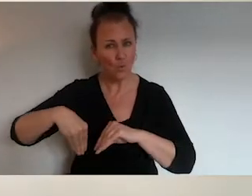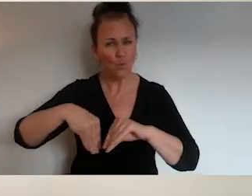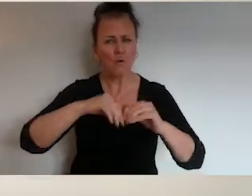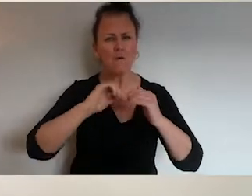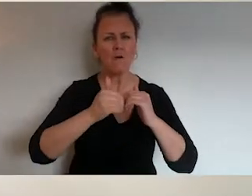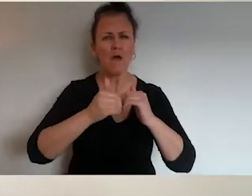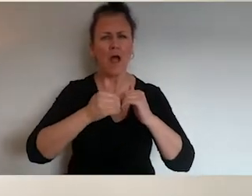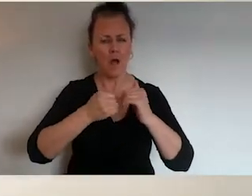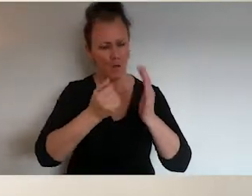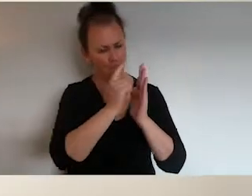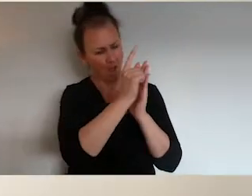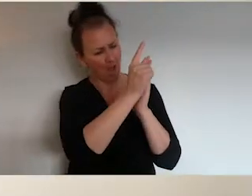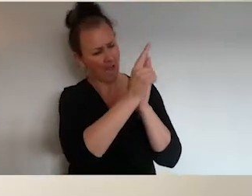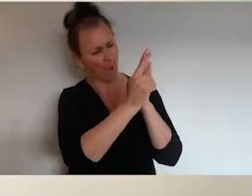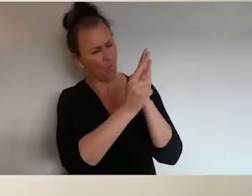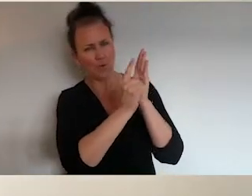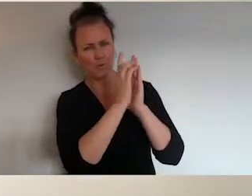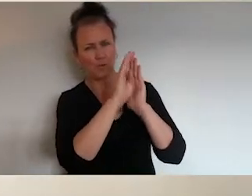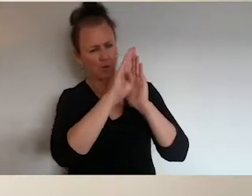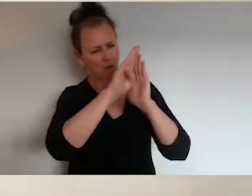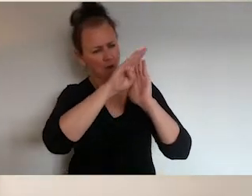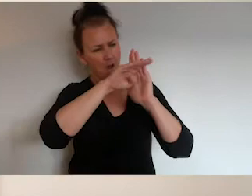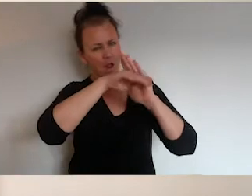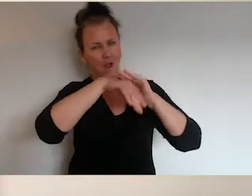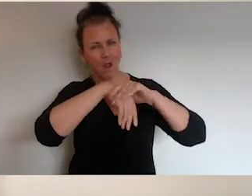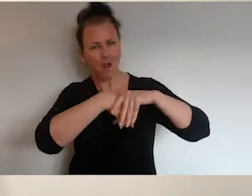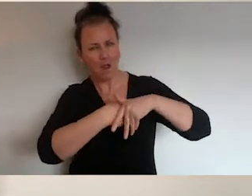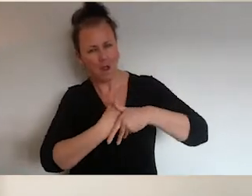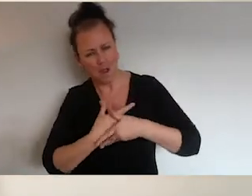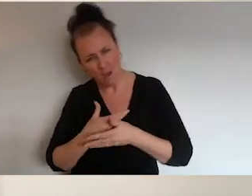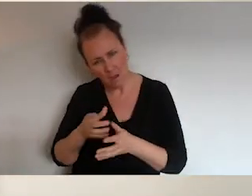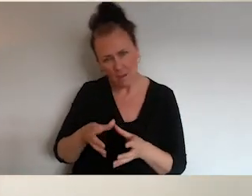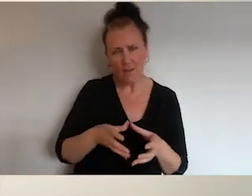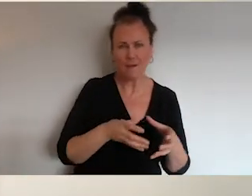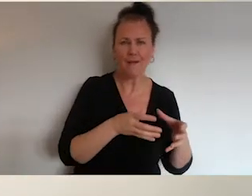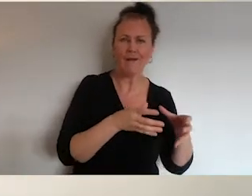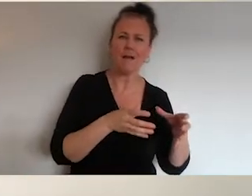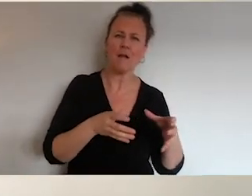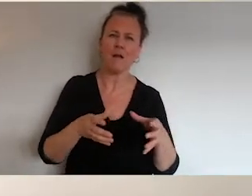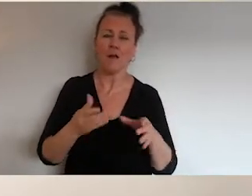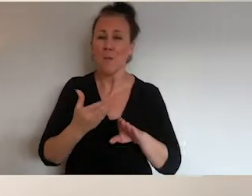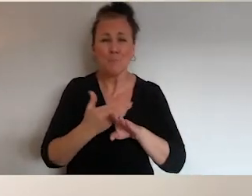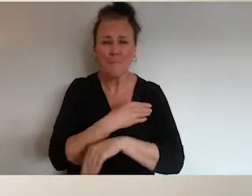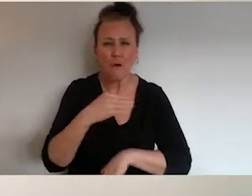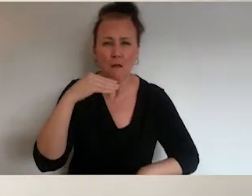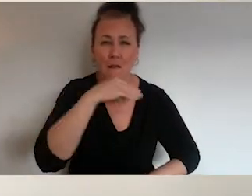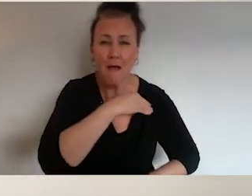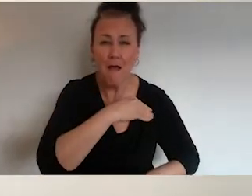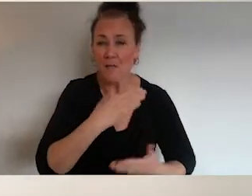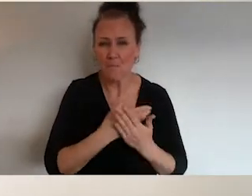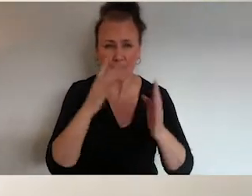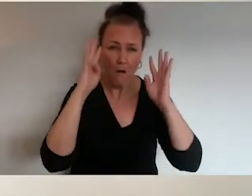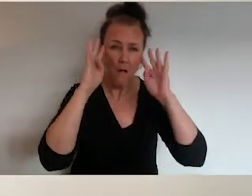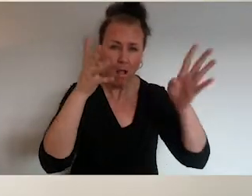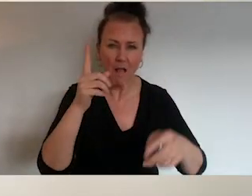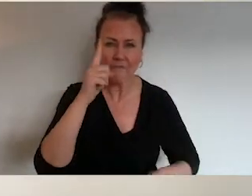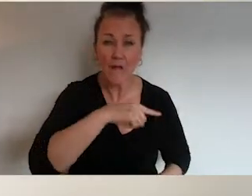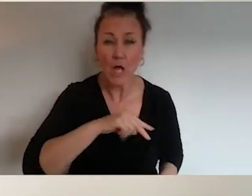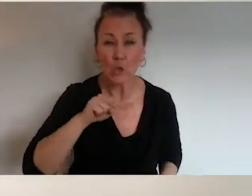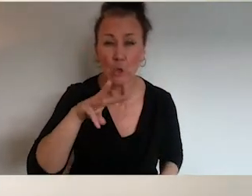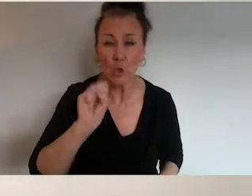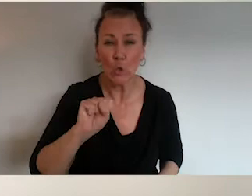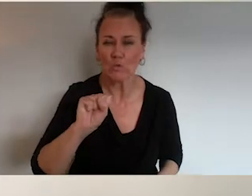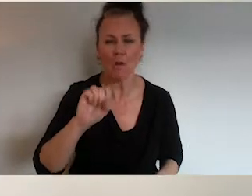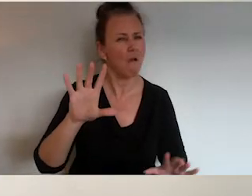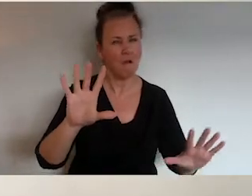like our hands that move like us. Before the lies, before fake news, there was once a thing